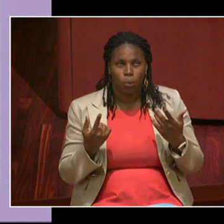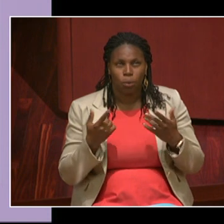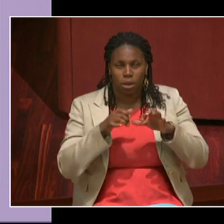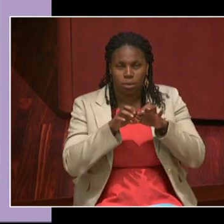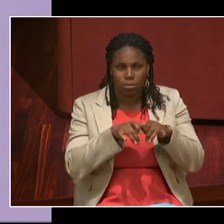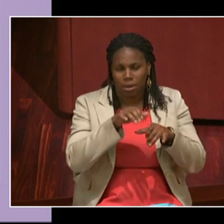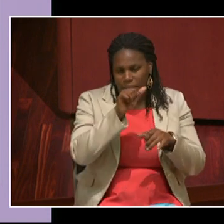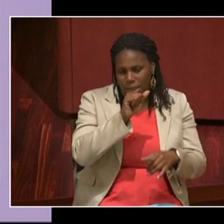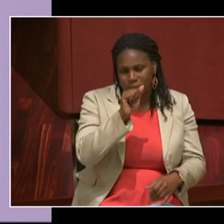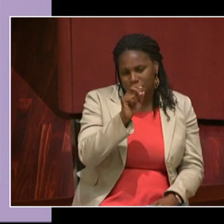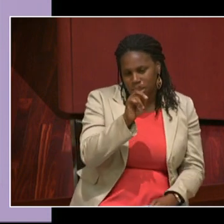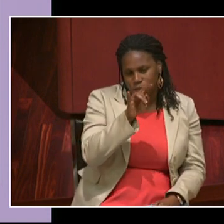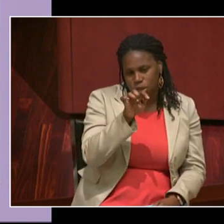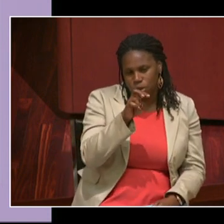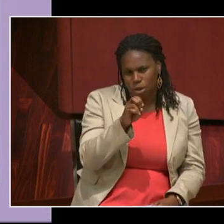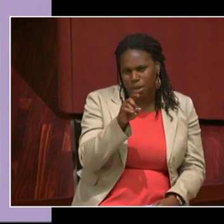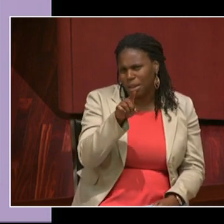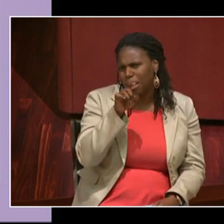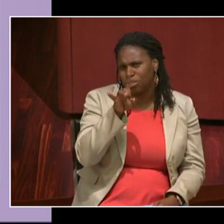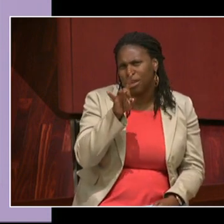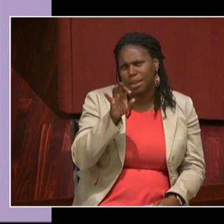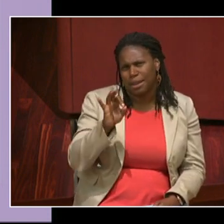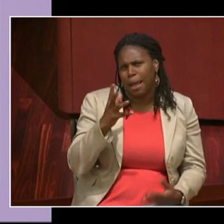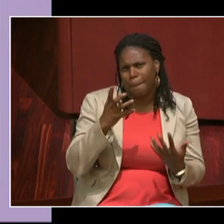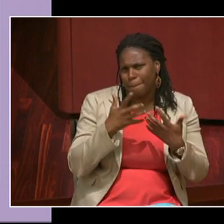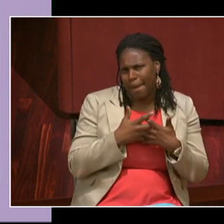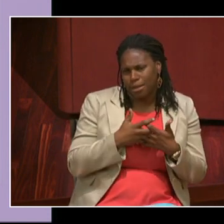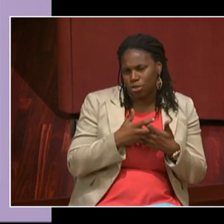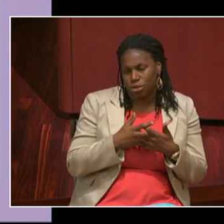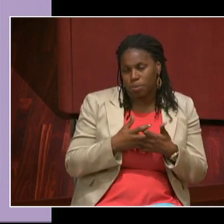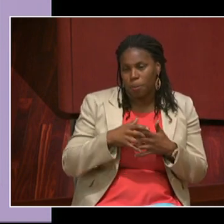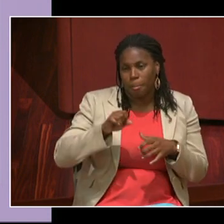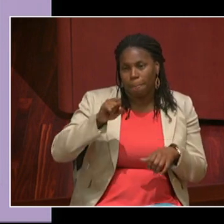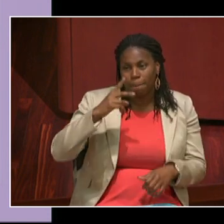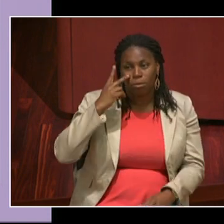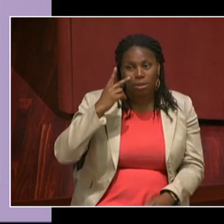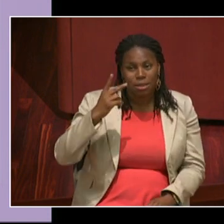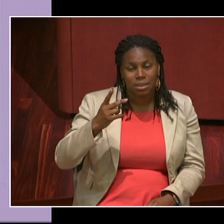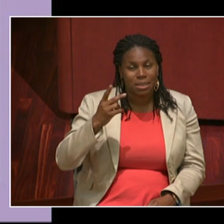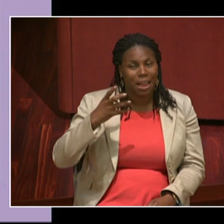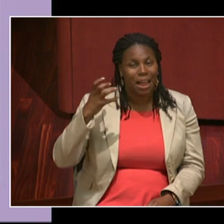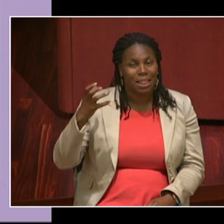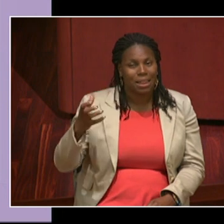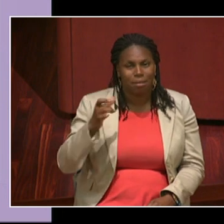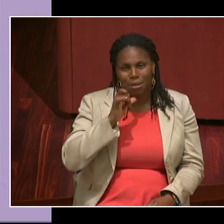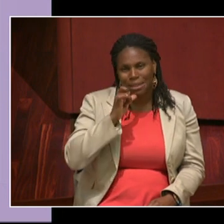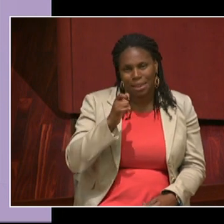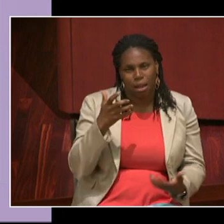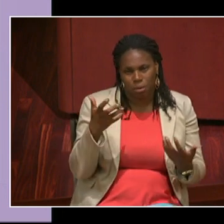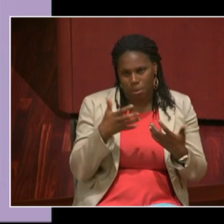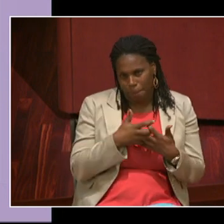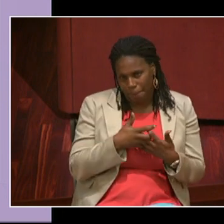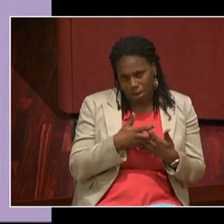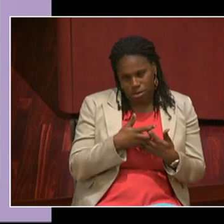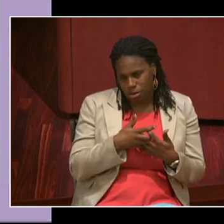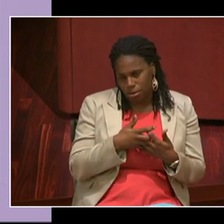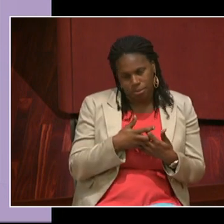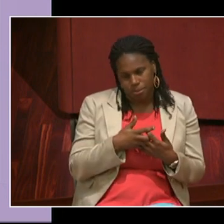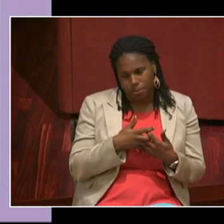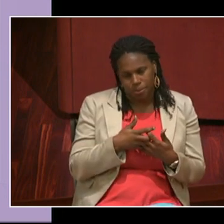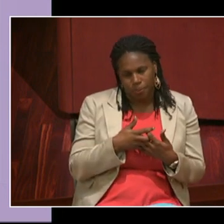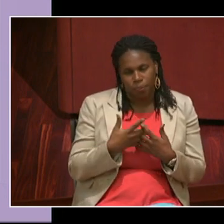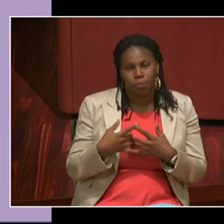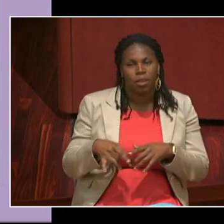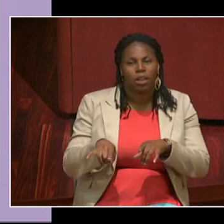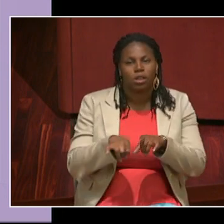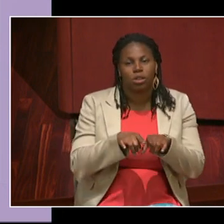I got 189 results that matched. And you can see just by looking that a lot of these aren't going to be a match. It's also important,